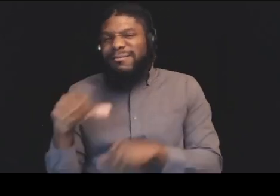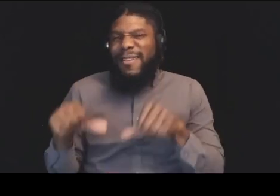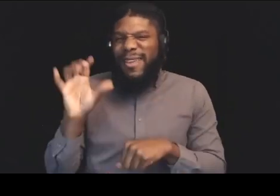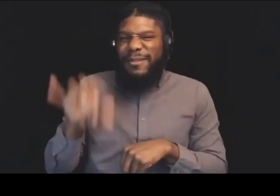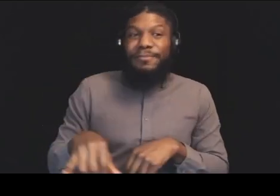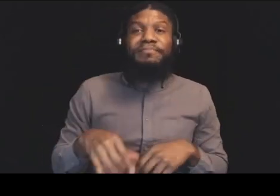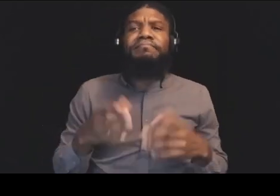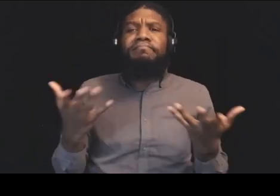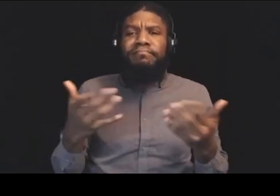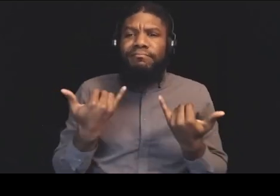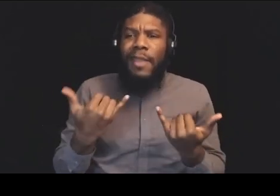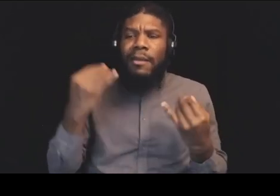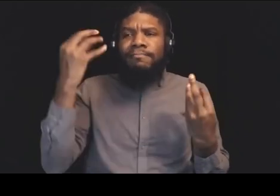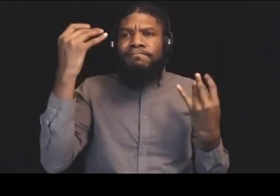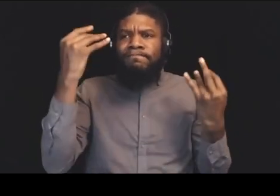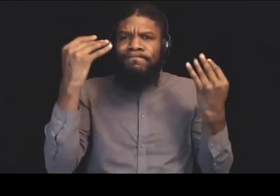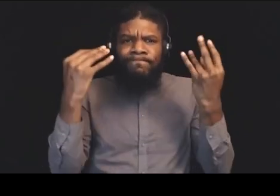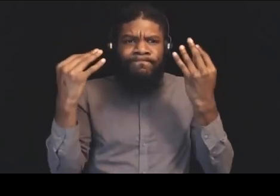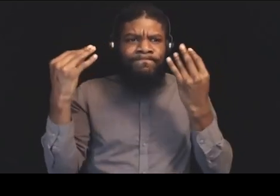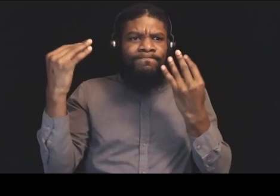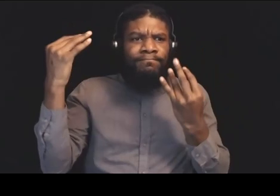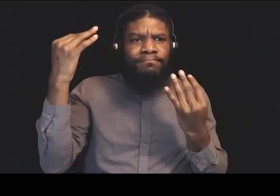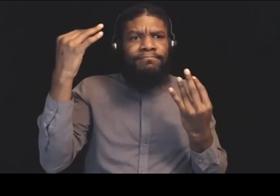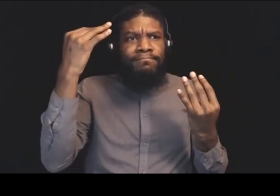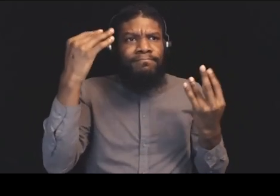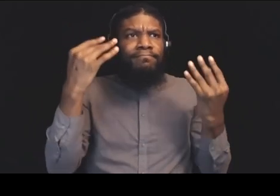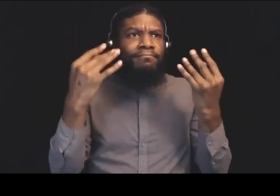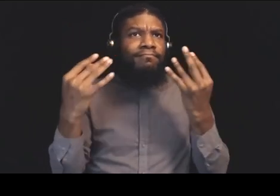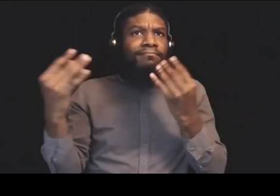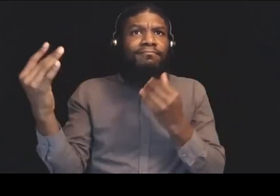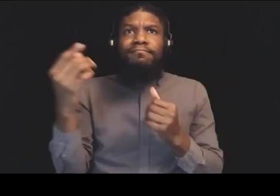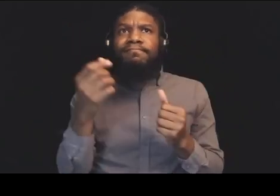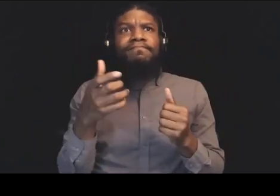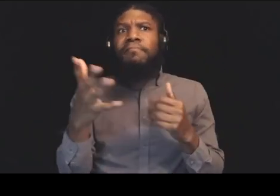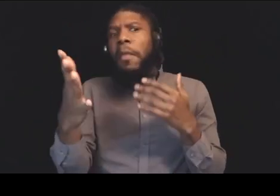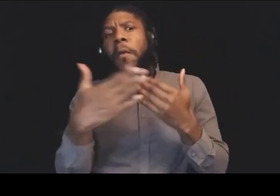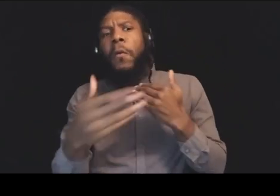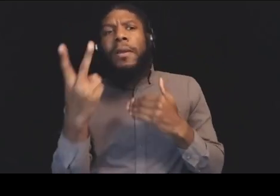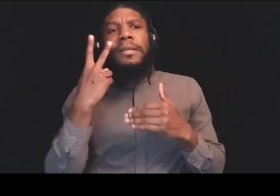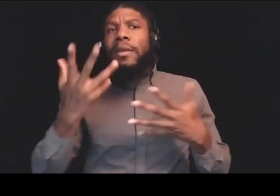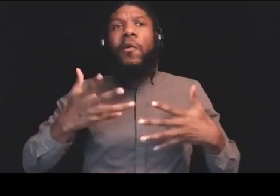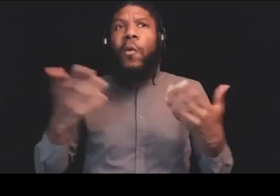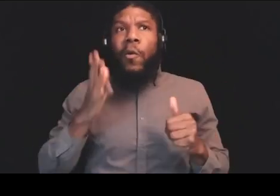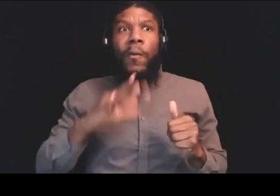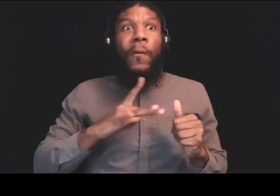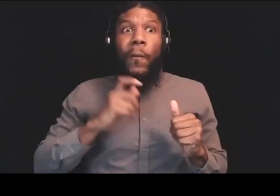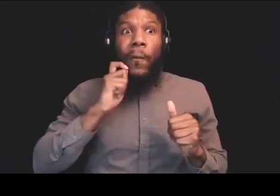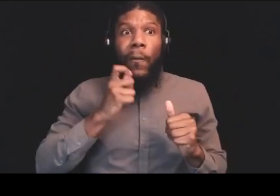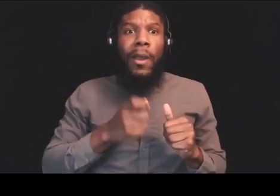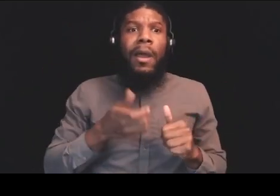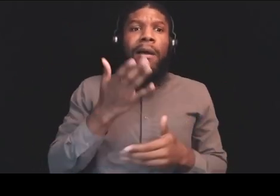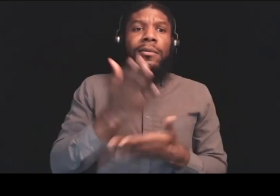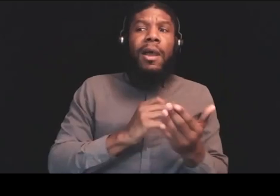Just thinking through things that would be really neat to see is maybe some informal gatherings